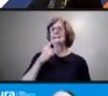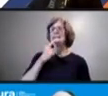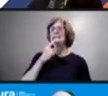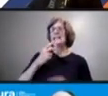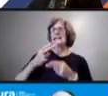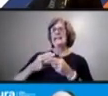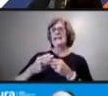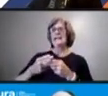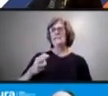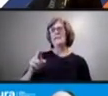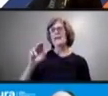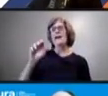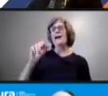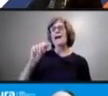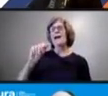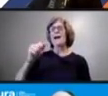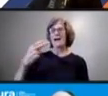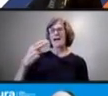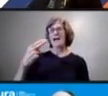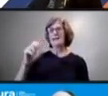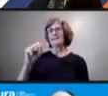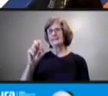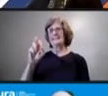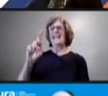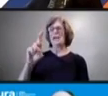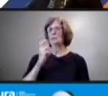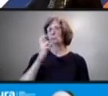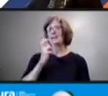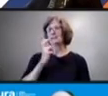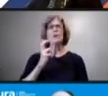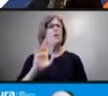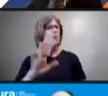my apologies. Not a problem. Thank you.